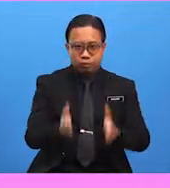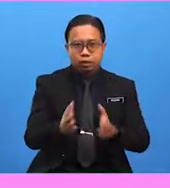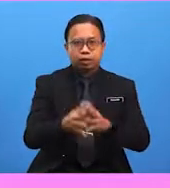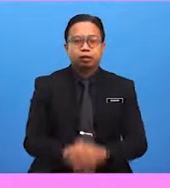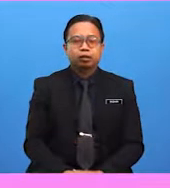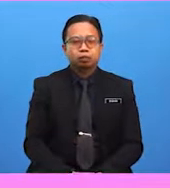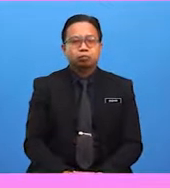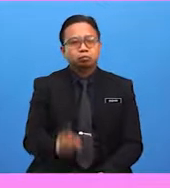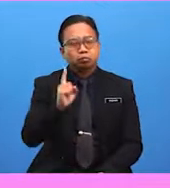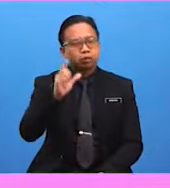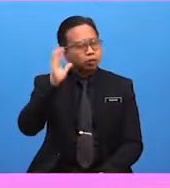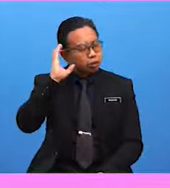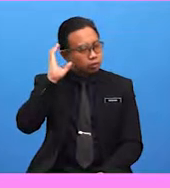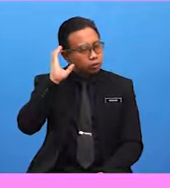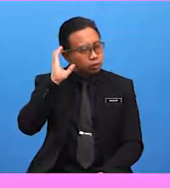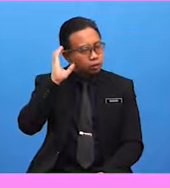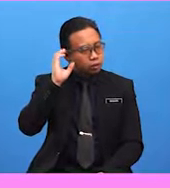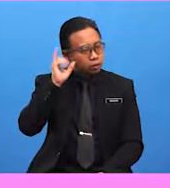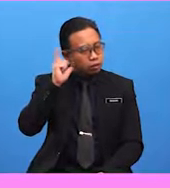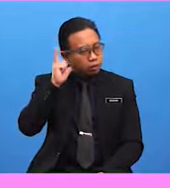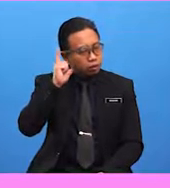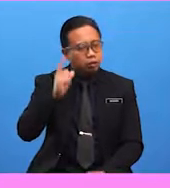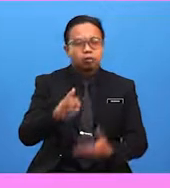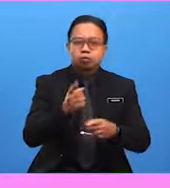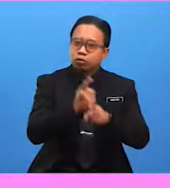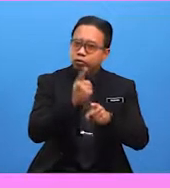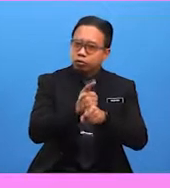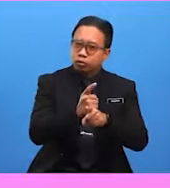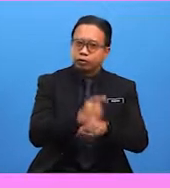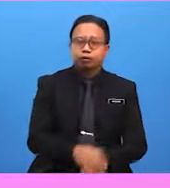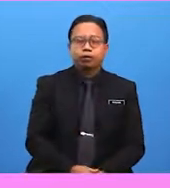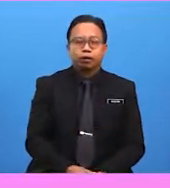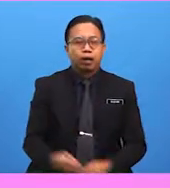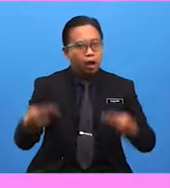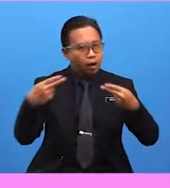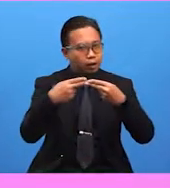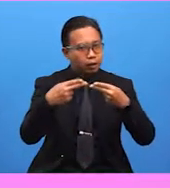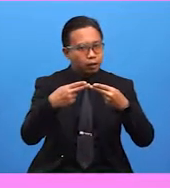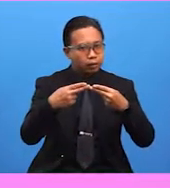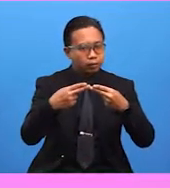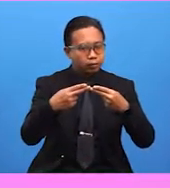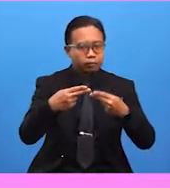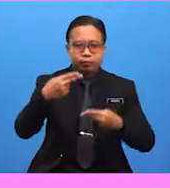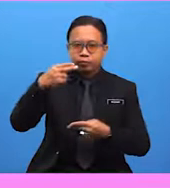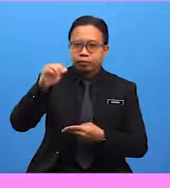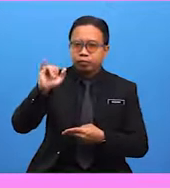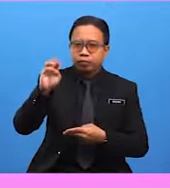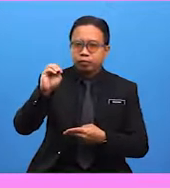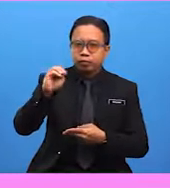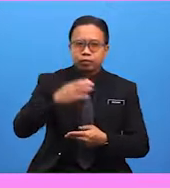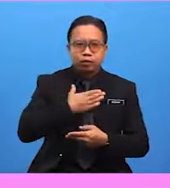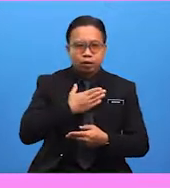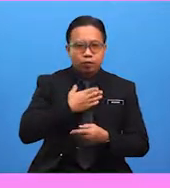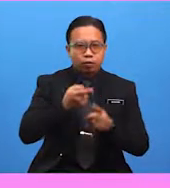listen carefully to when the speaker relates to himself to find the